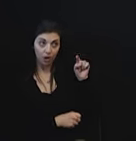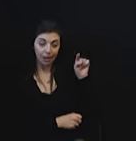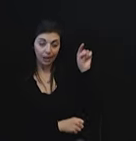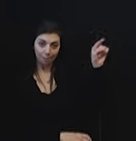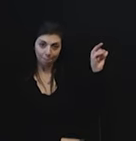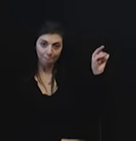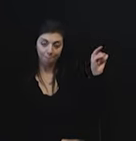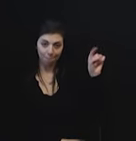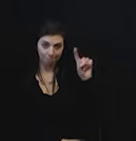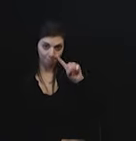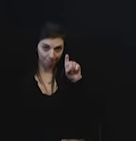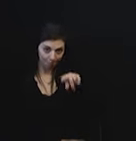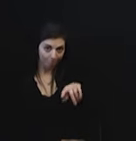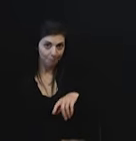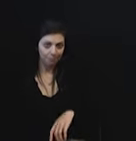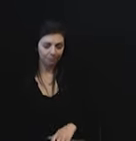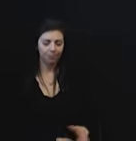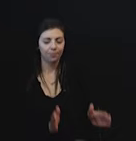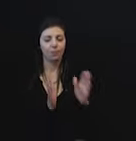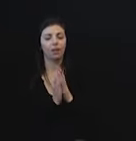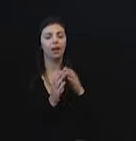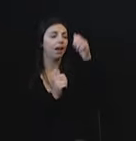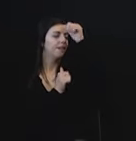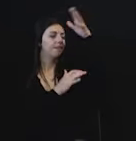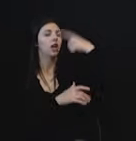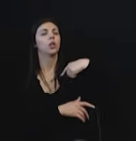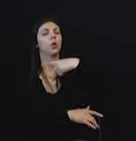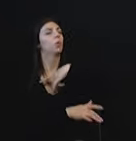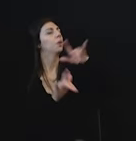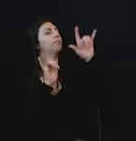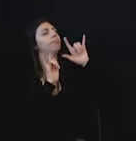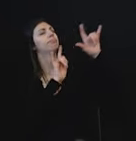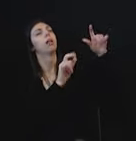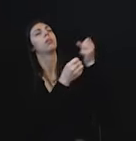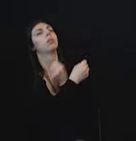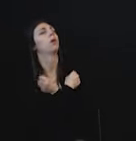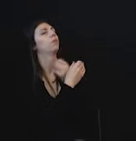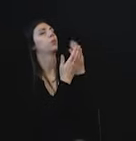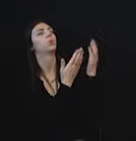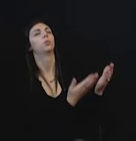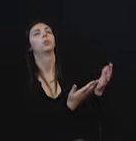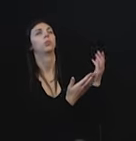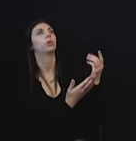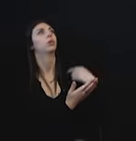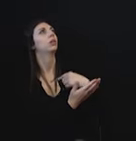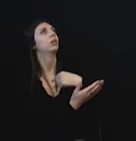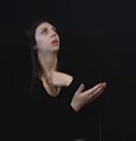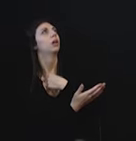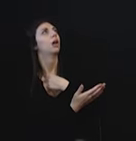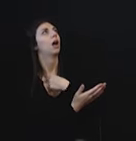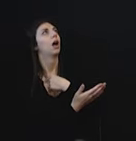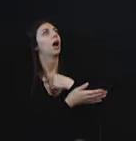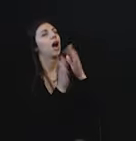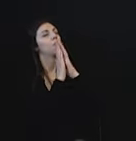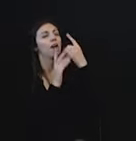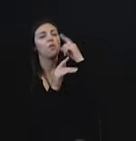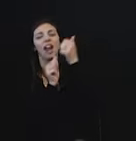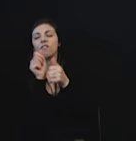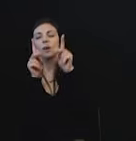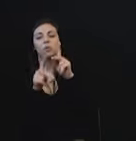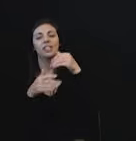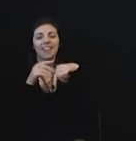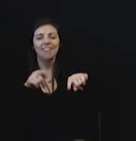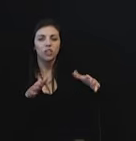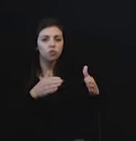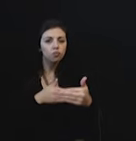Let's pray. Father God, we love you. We love you. And God, I pray for every single person who's in this room, every single person